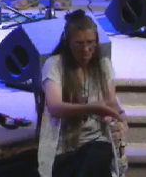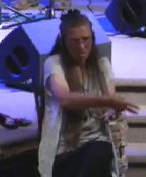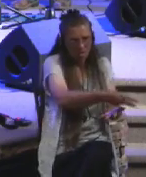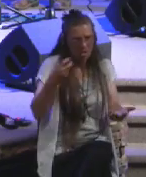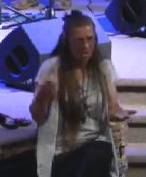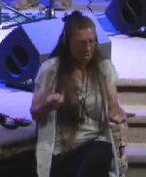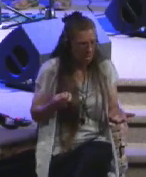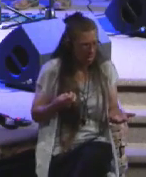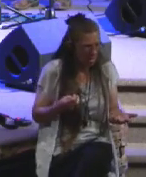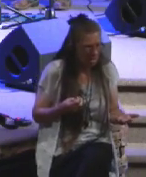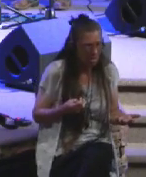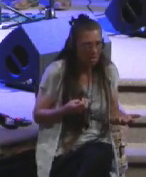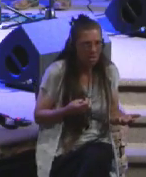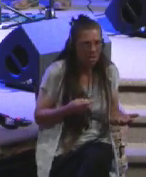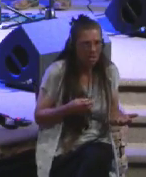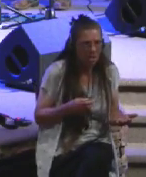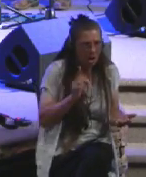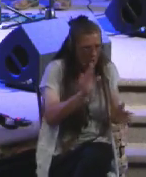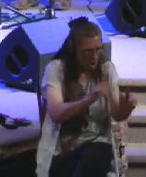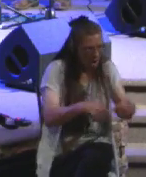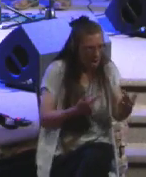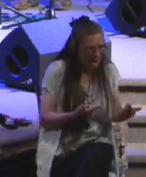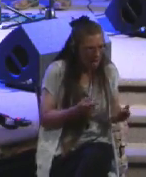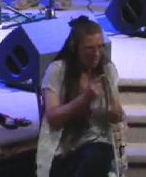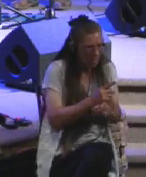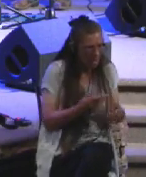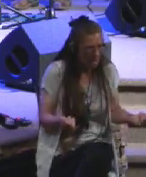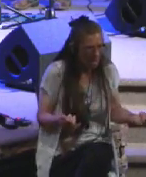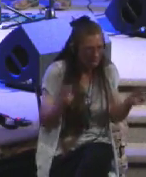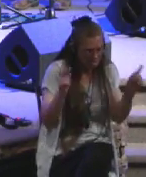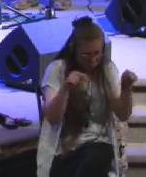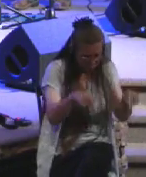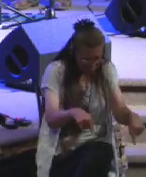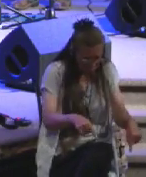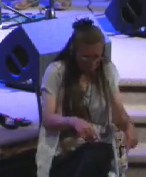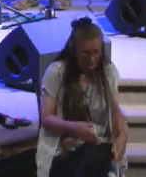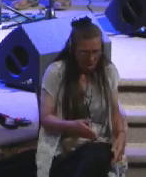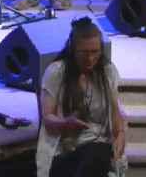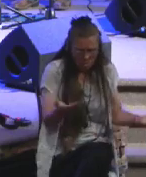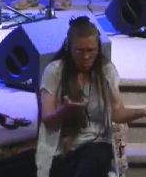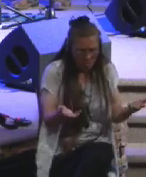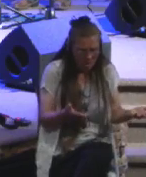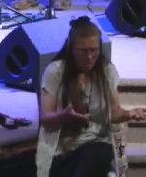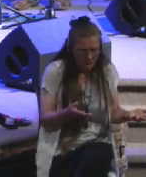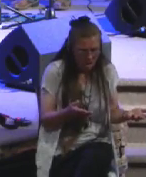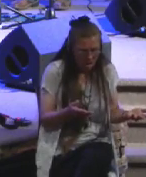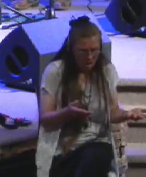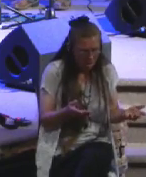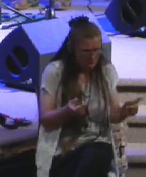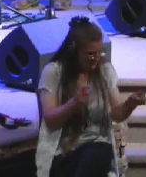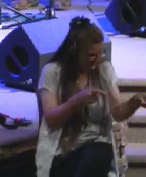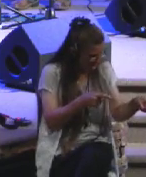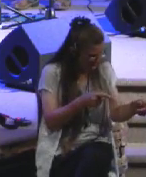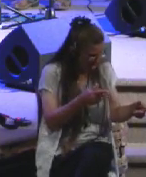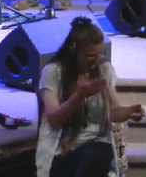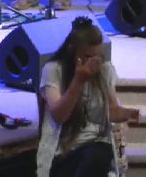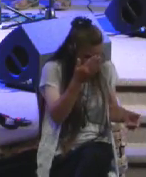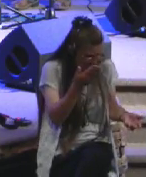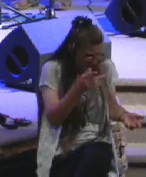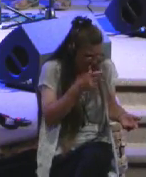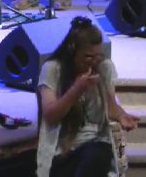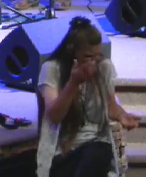riverbank yesterday. Her life right now is already hell. What got her there? Who knows? But if